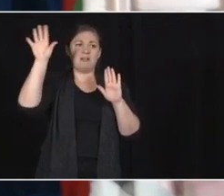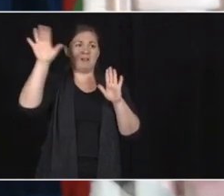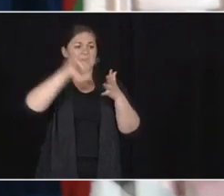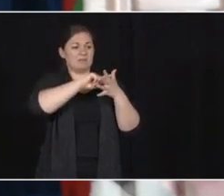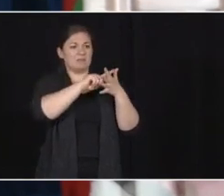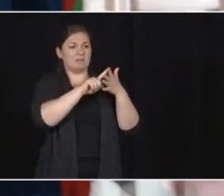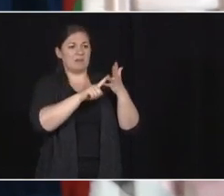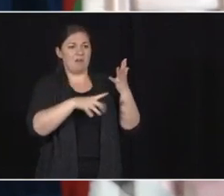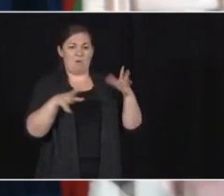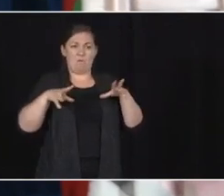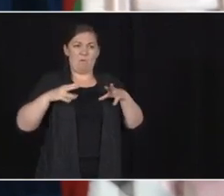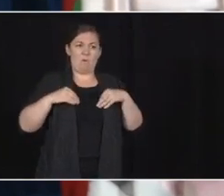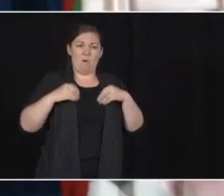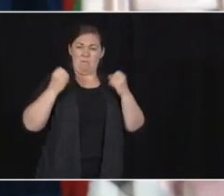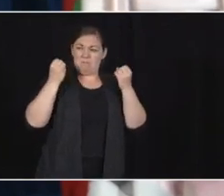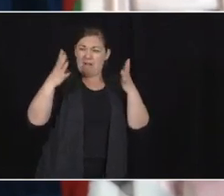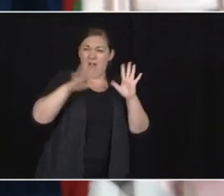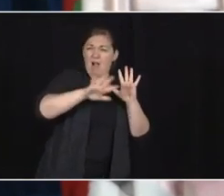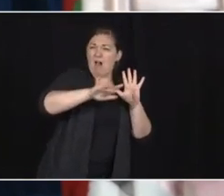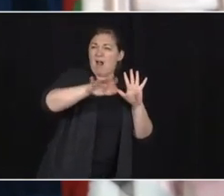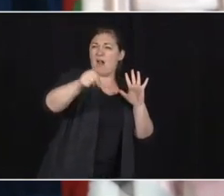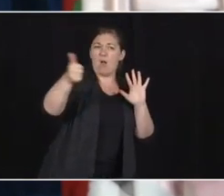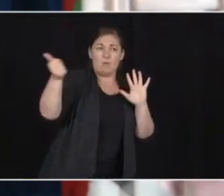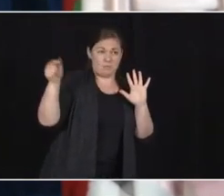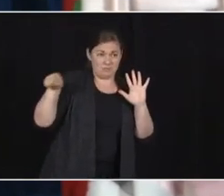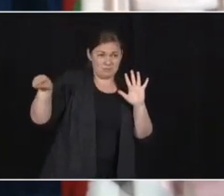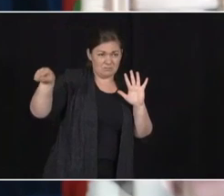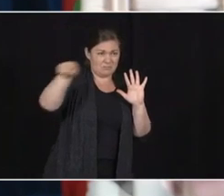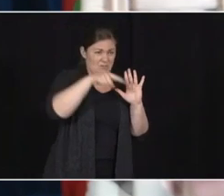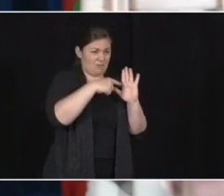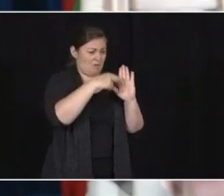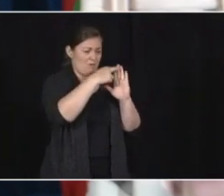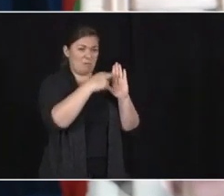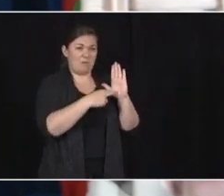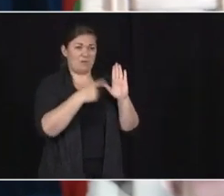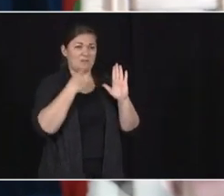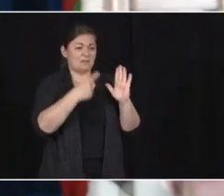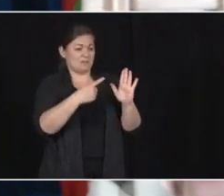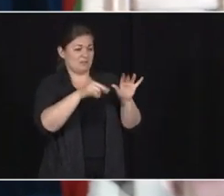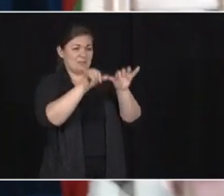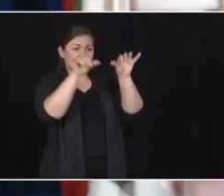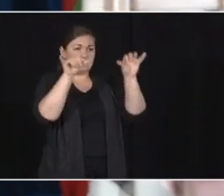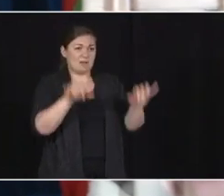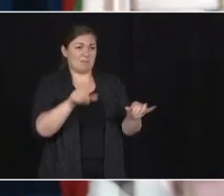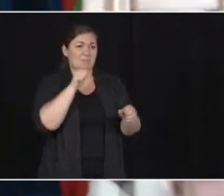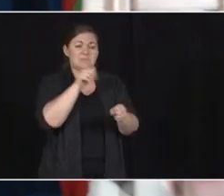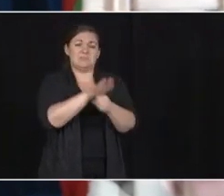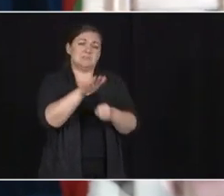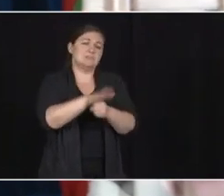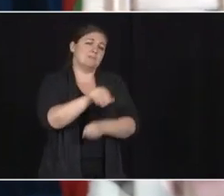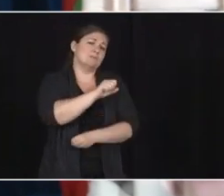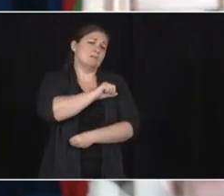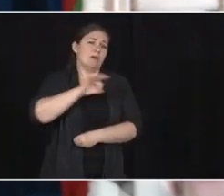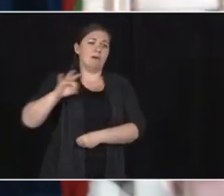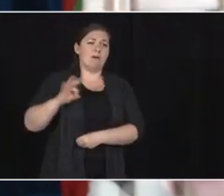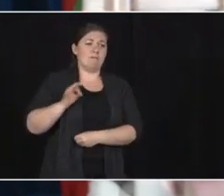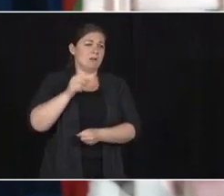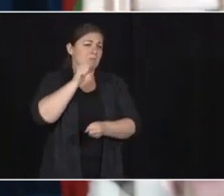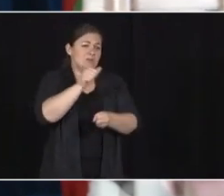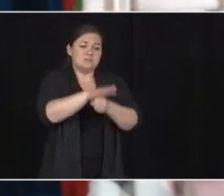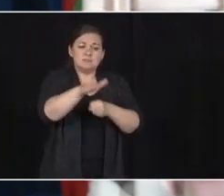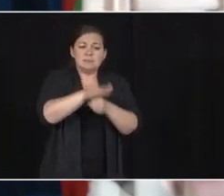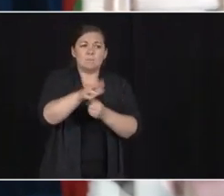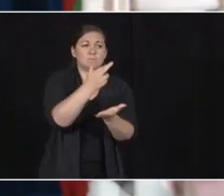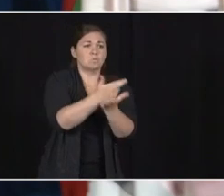the report sort of identified systemic issues, a lack of staffing, a lack of resources, a lack of training. I'm wondering what confidence